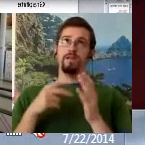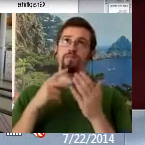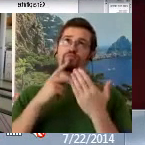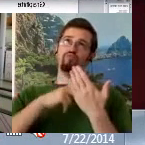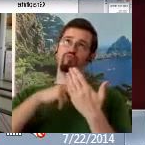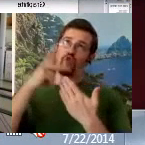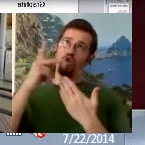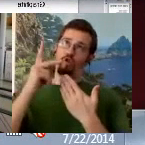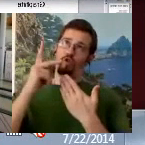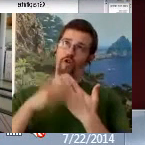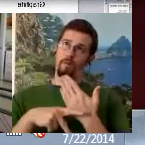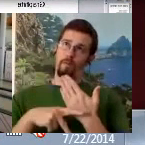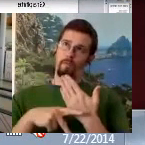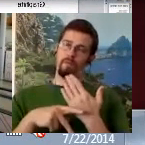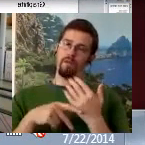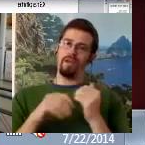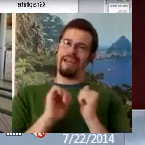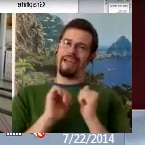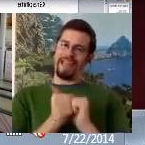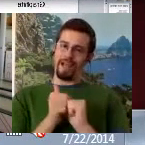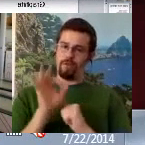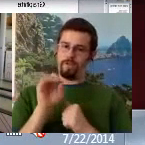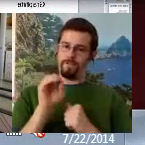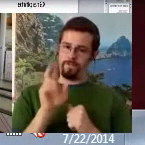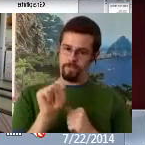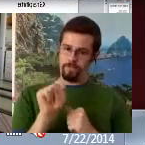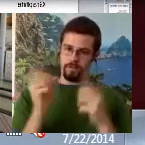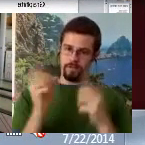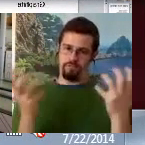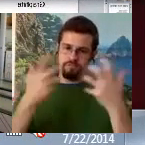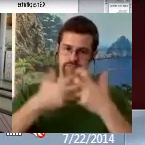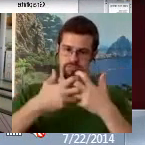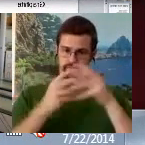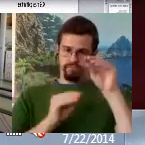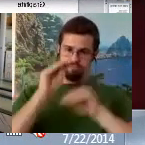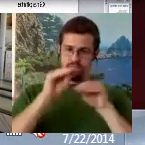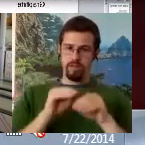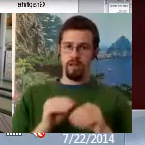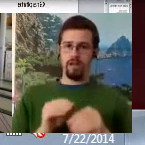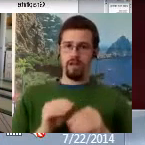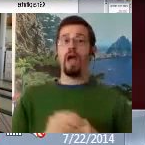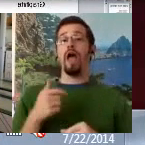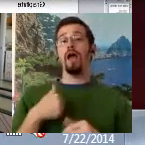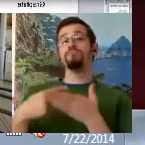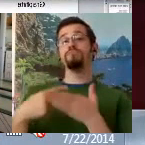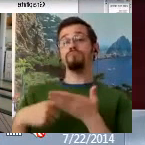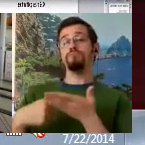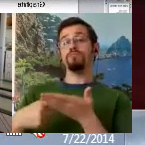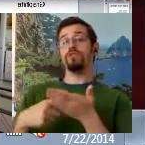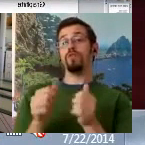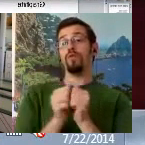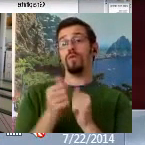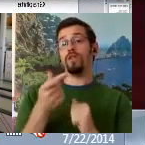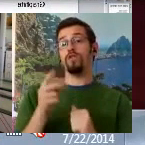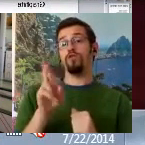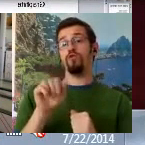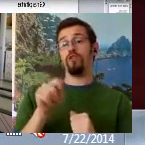to build a font together. I remember talking with Graphite people and telling them about the number characters, and they